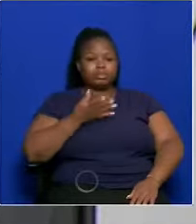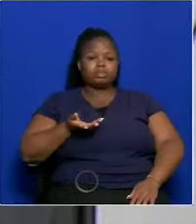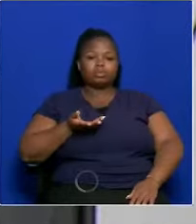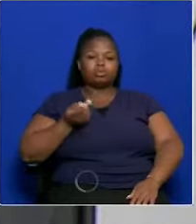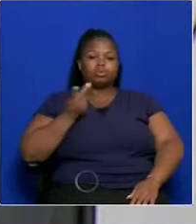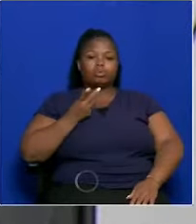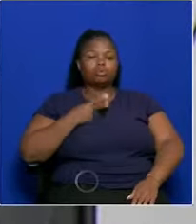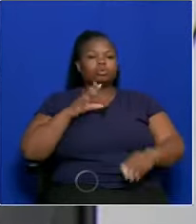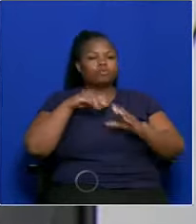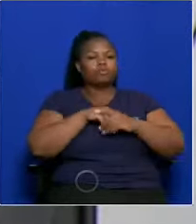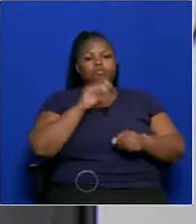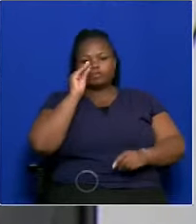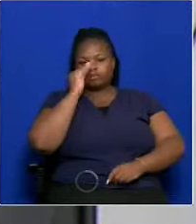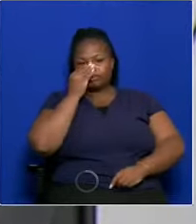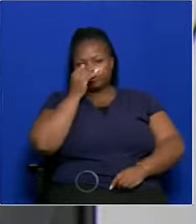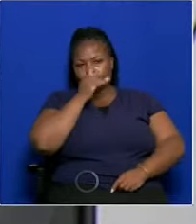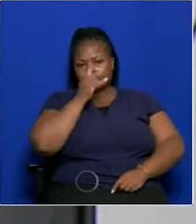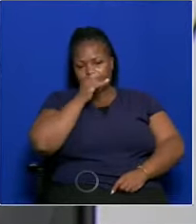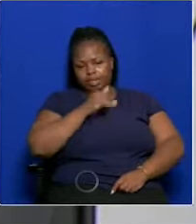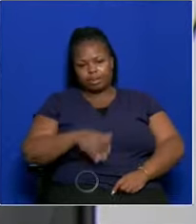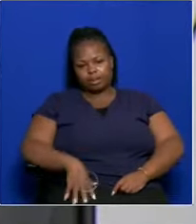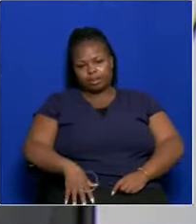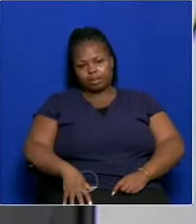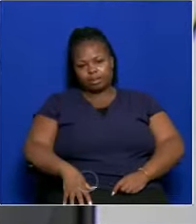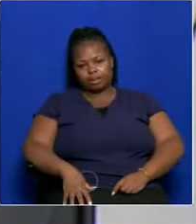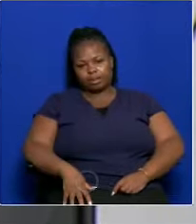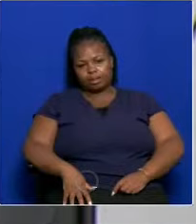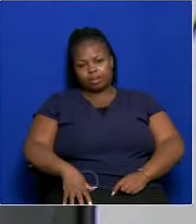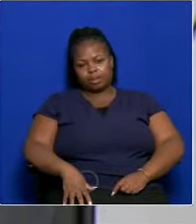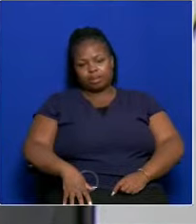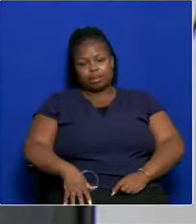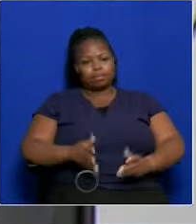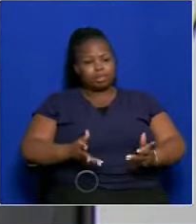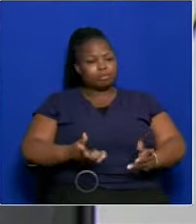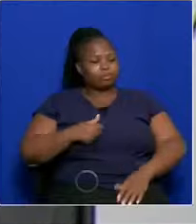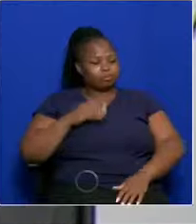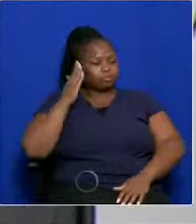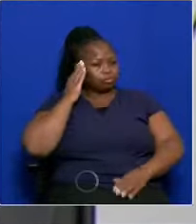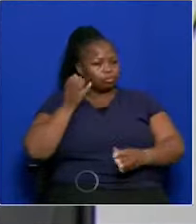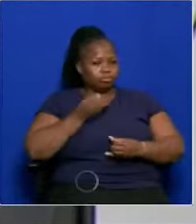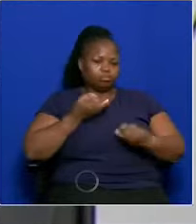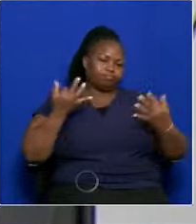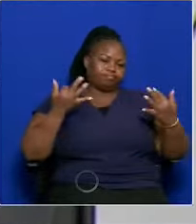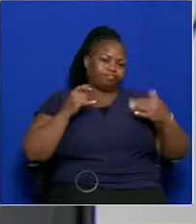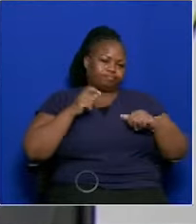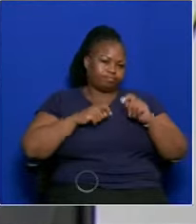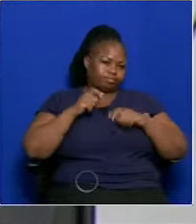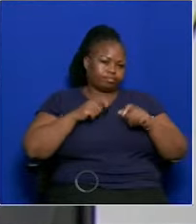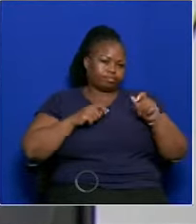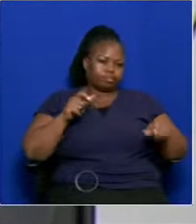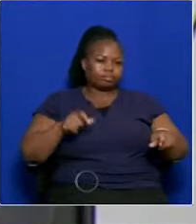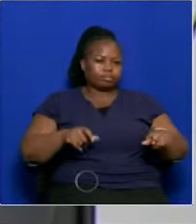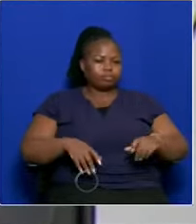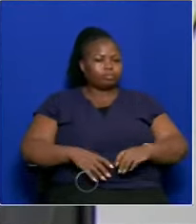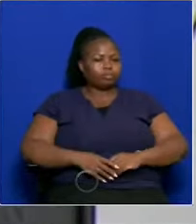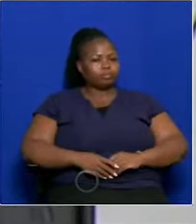criminal. You might know lots of people by